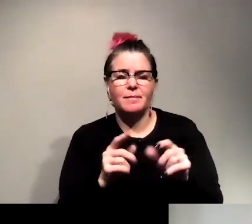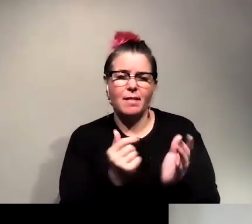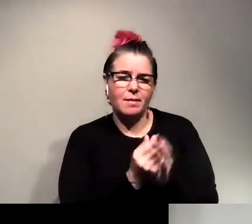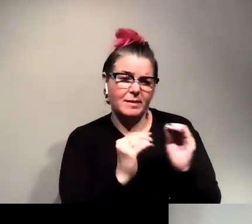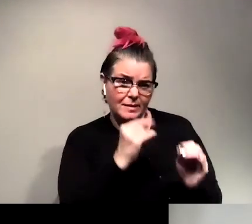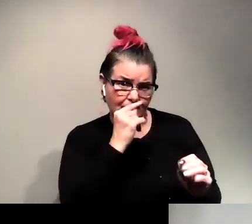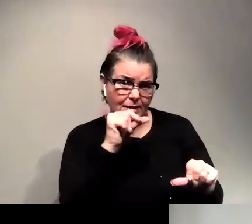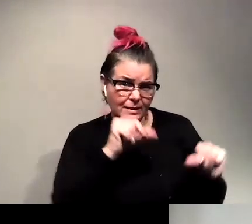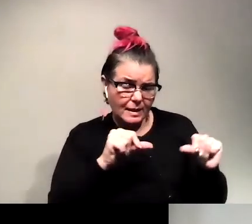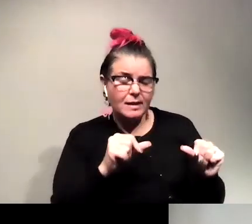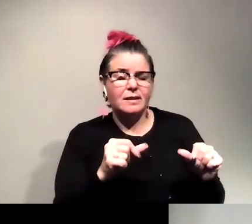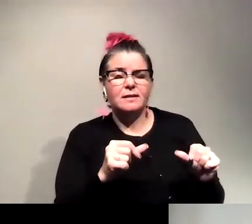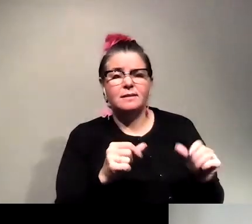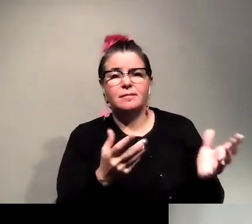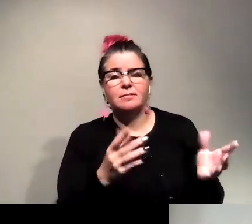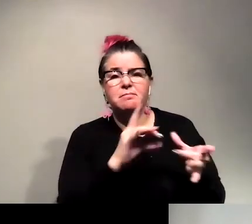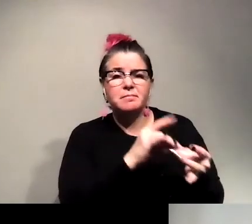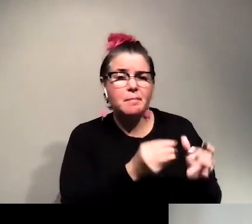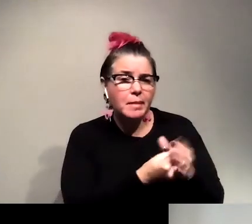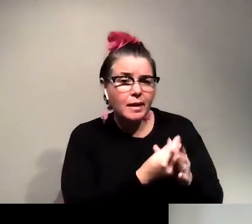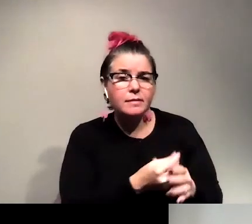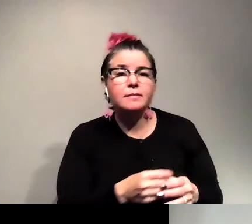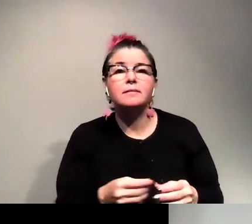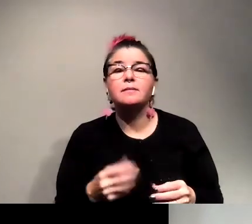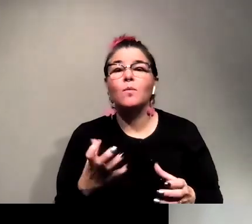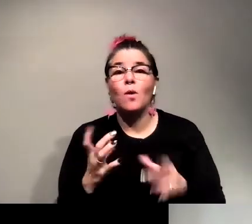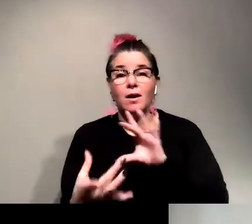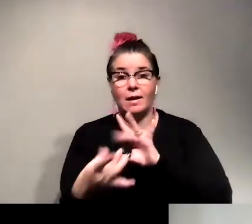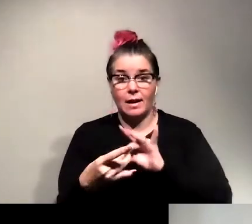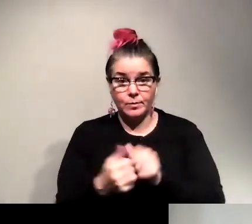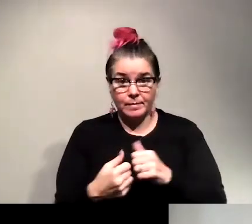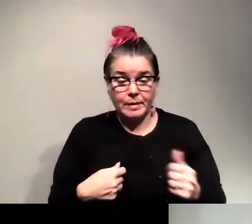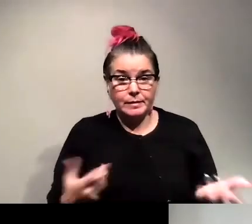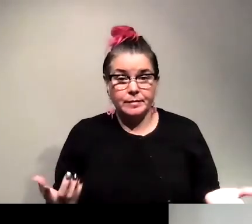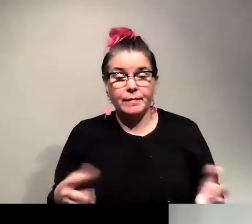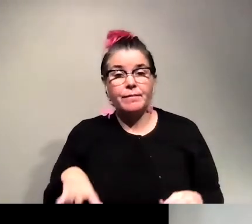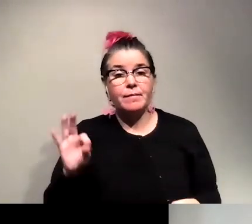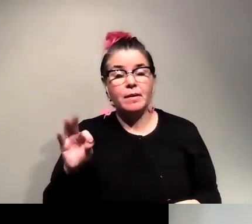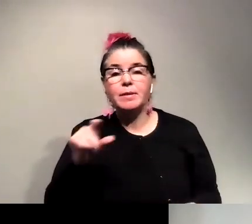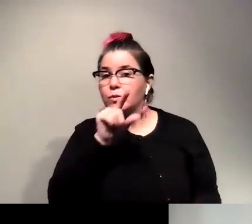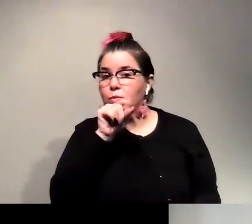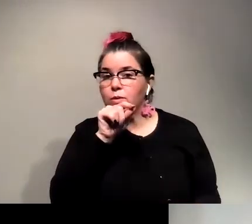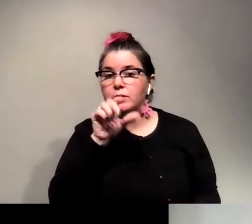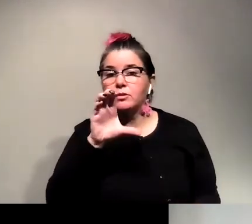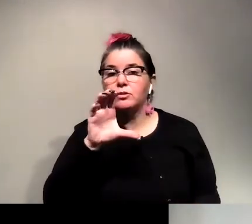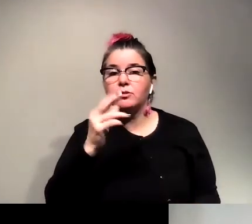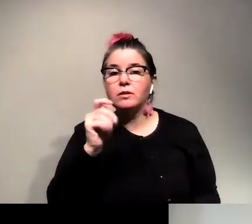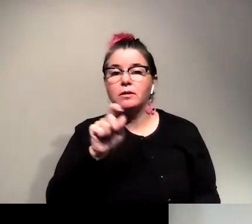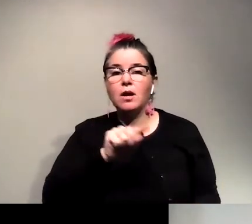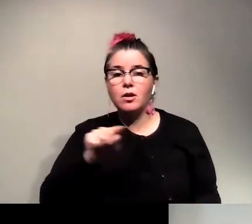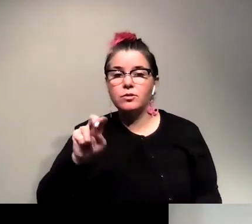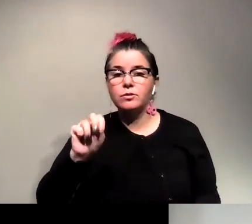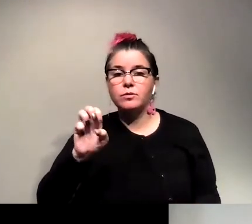general about plants. If you're really interested in connecting with me, you could find me on Twitter,